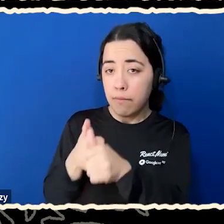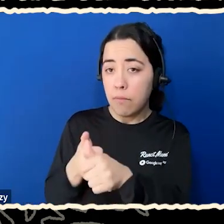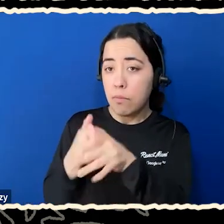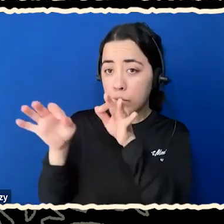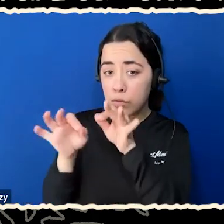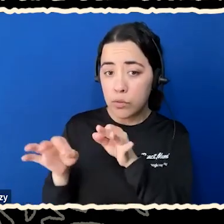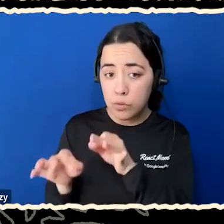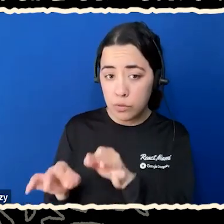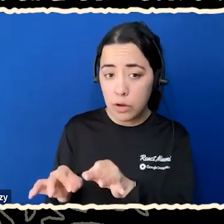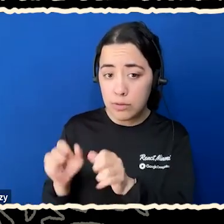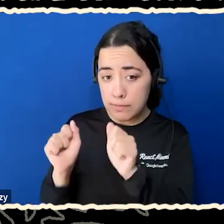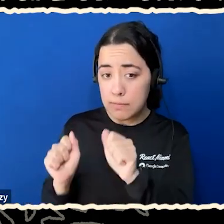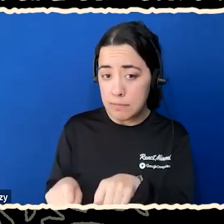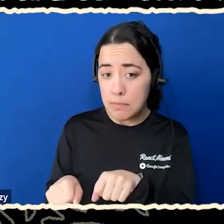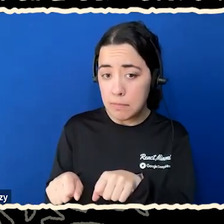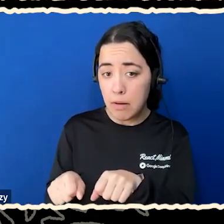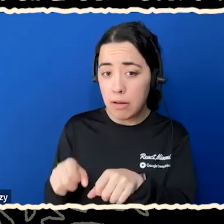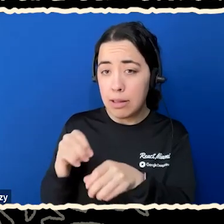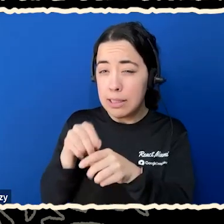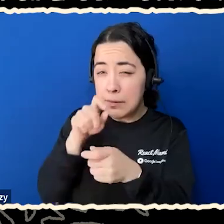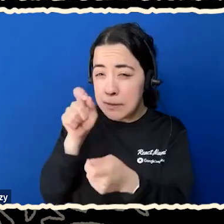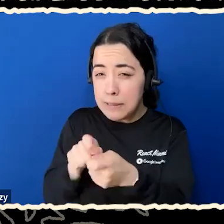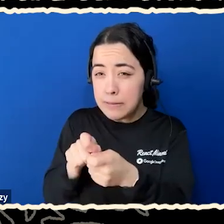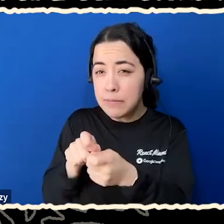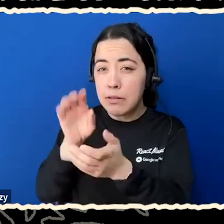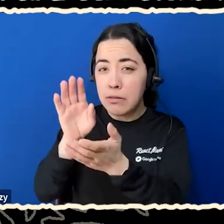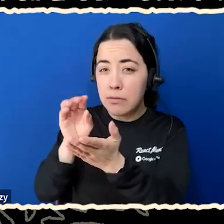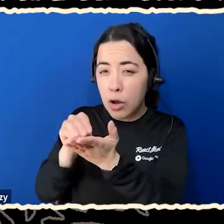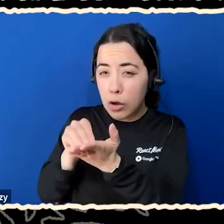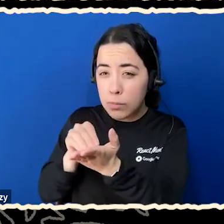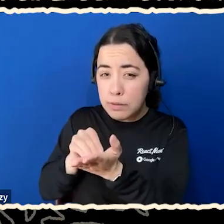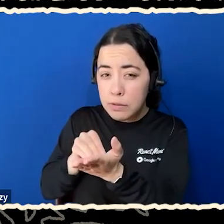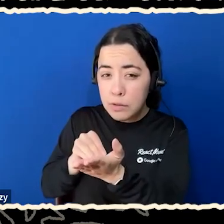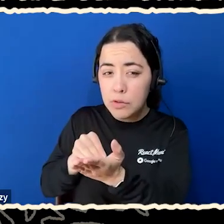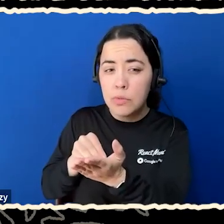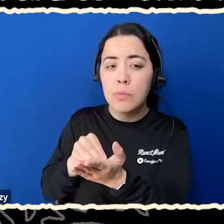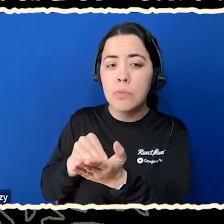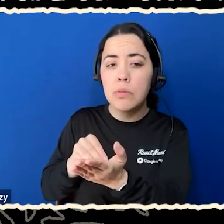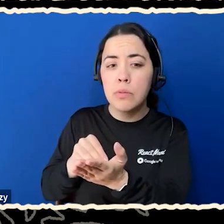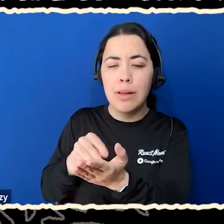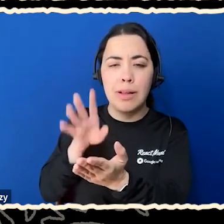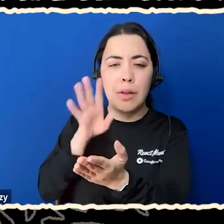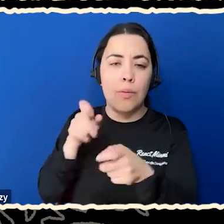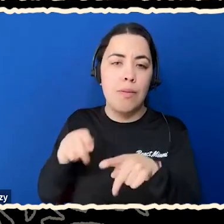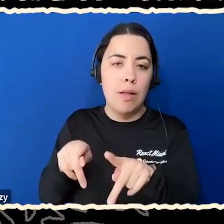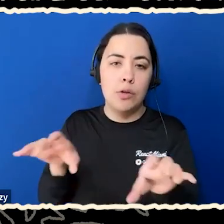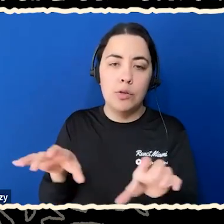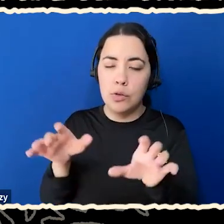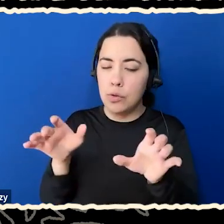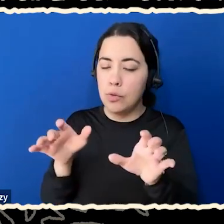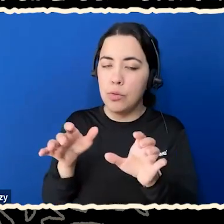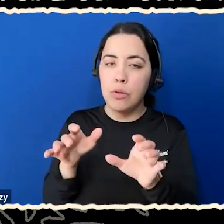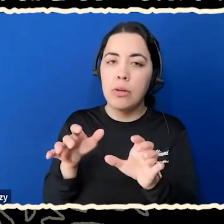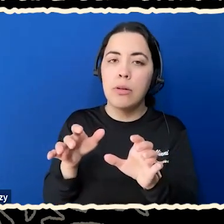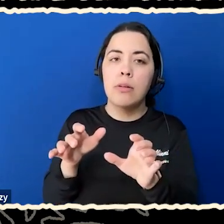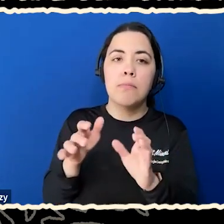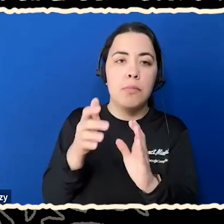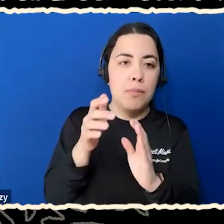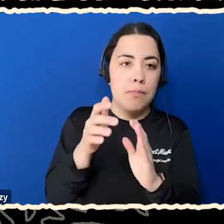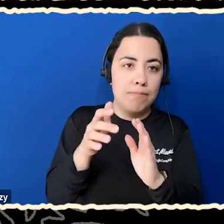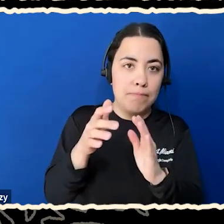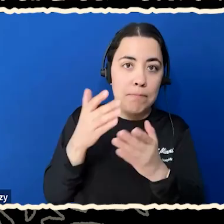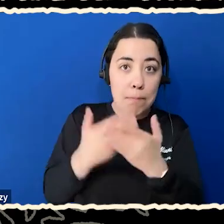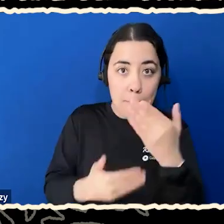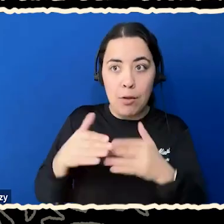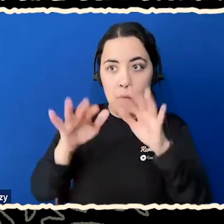detailed instructions in our documentation that allow you to do exactly what the plugin does manually. And how